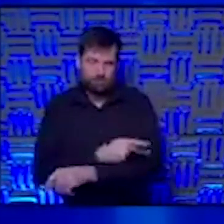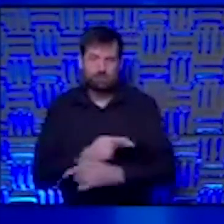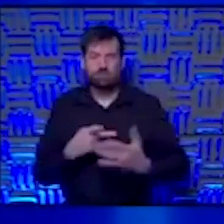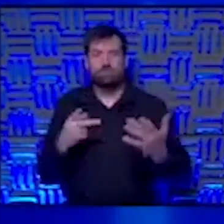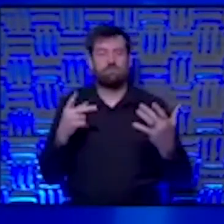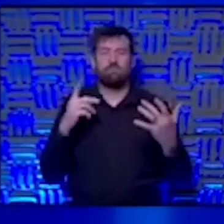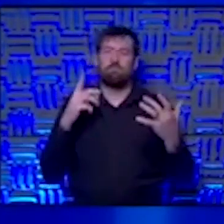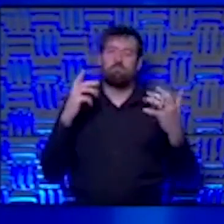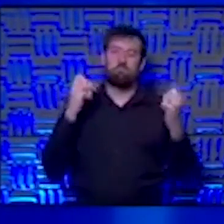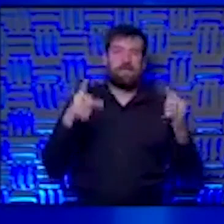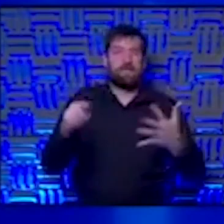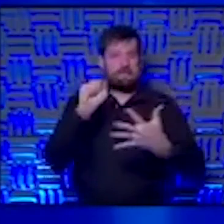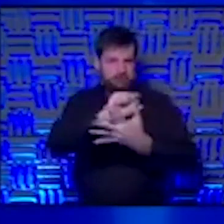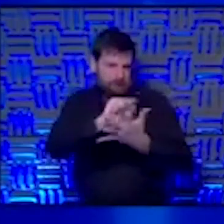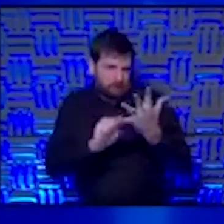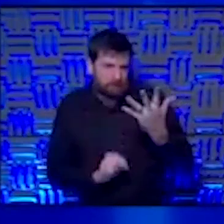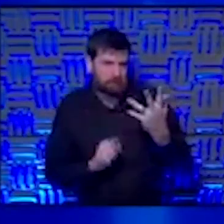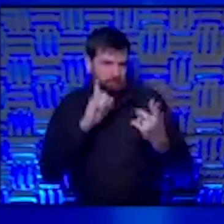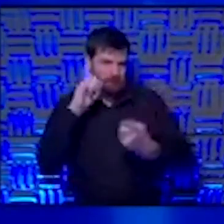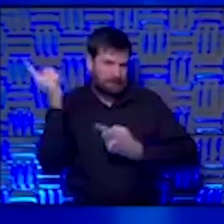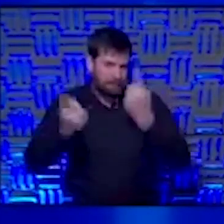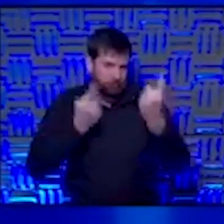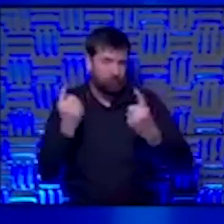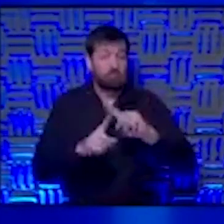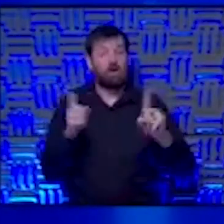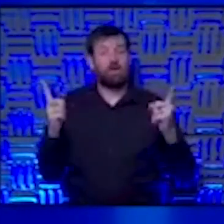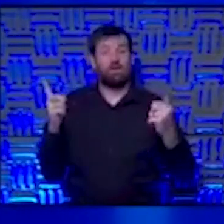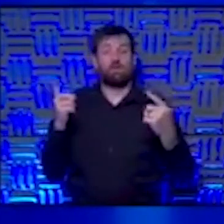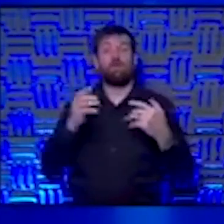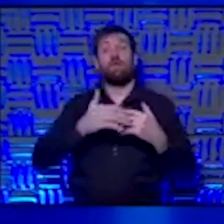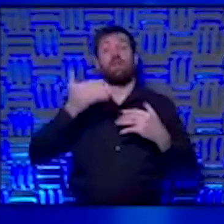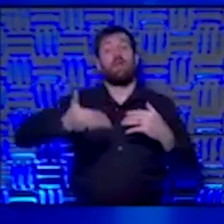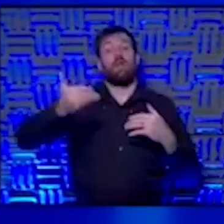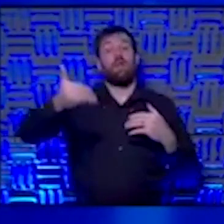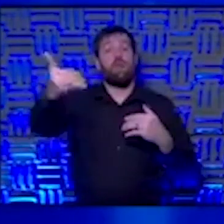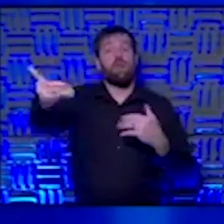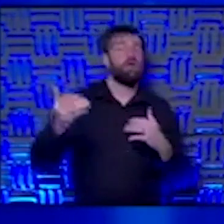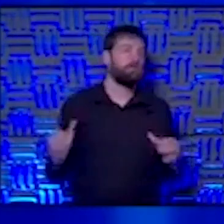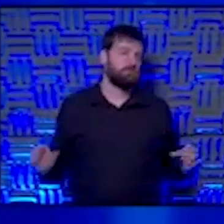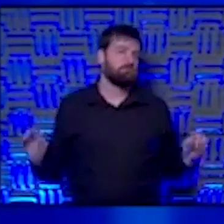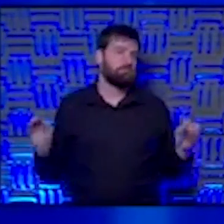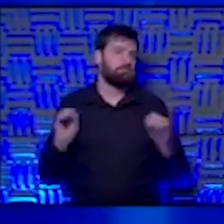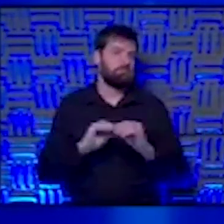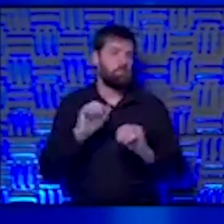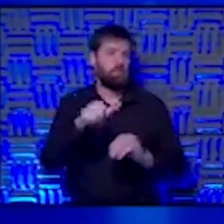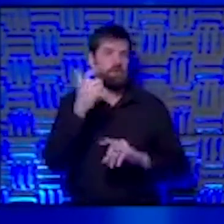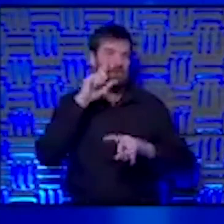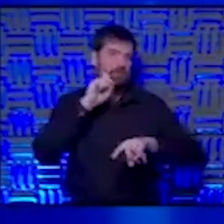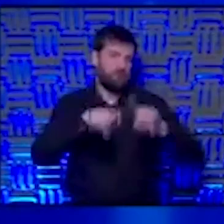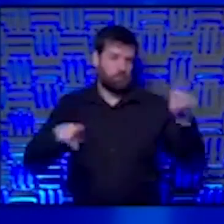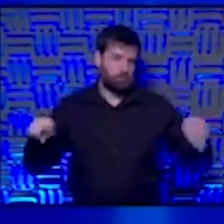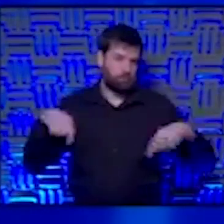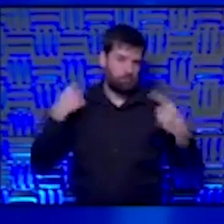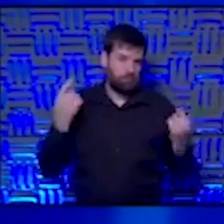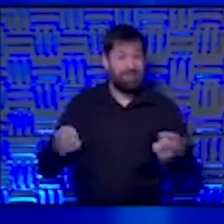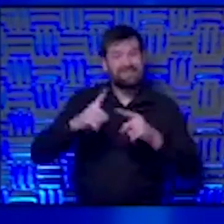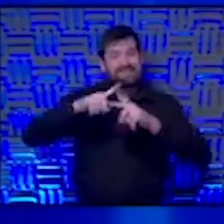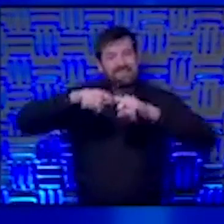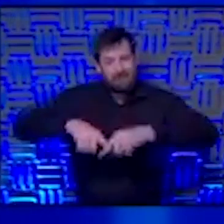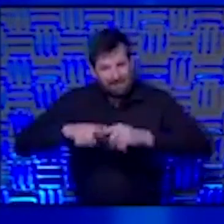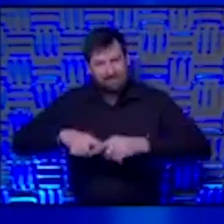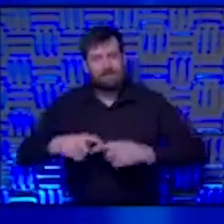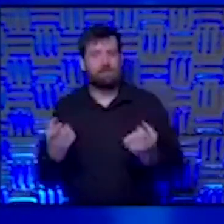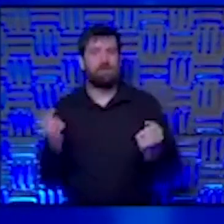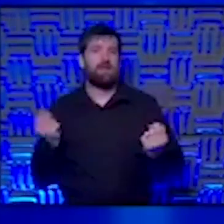of things we had to consider as we do that. But I think as we go further down the list, we may be entertaining other variables than we have so far. But that depends on our